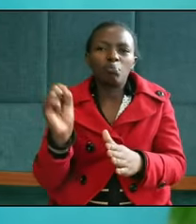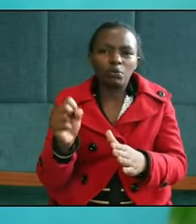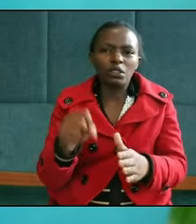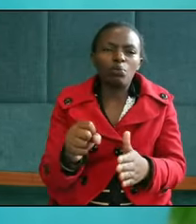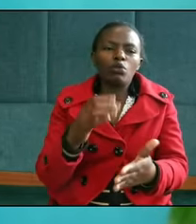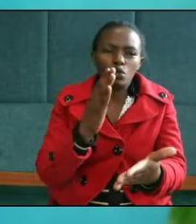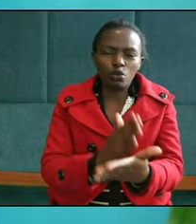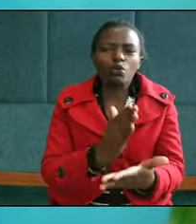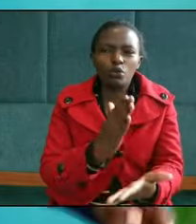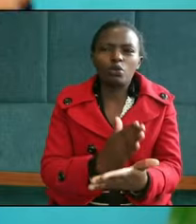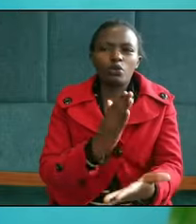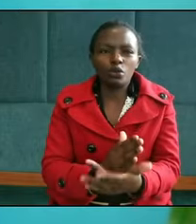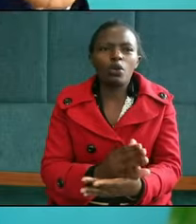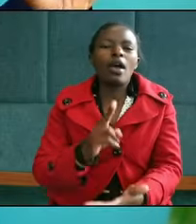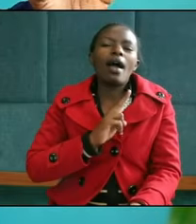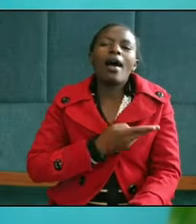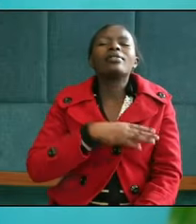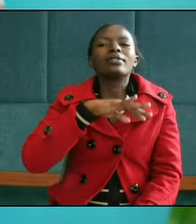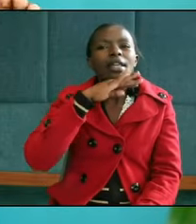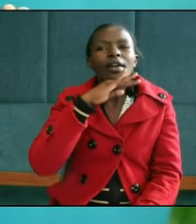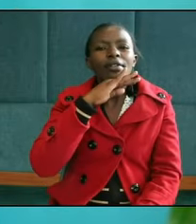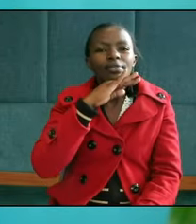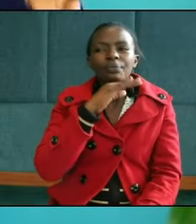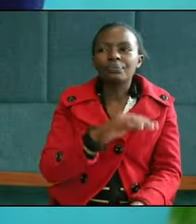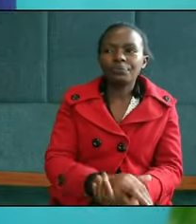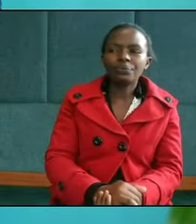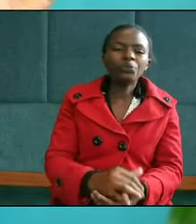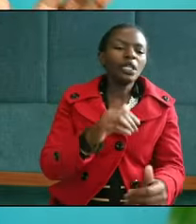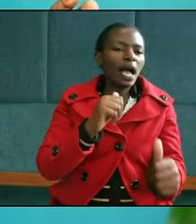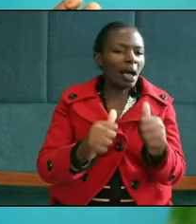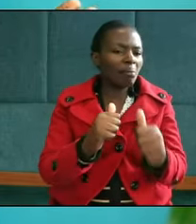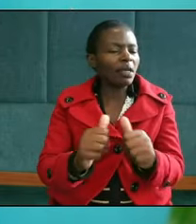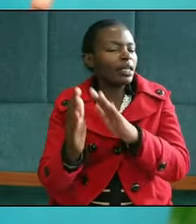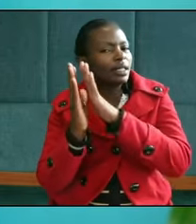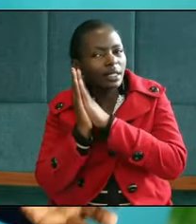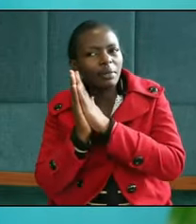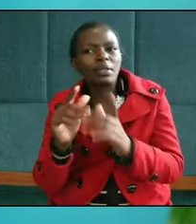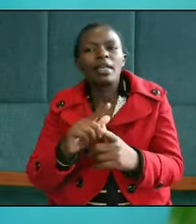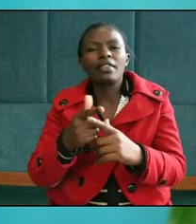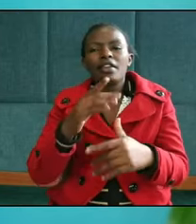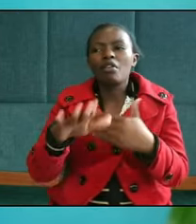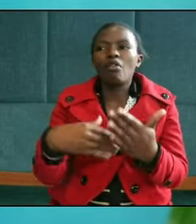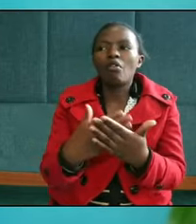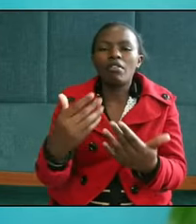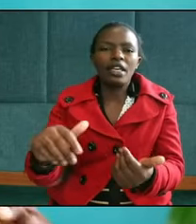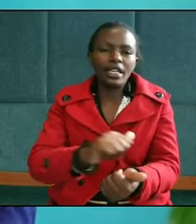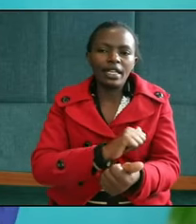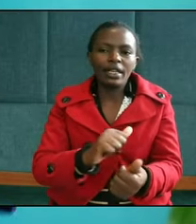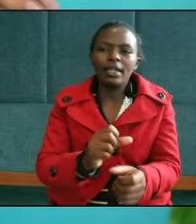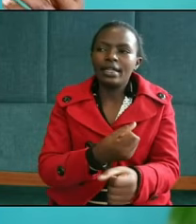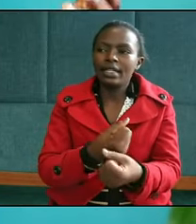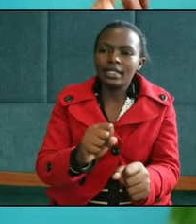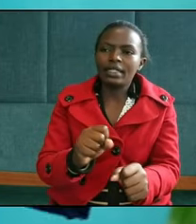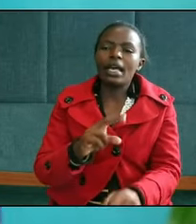The army has gone to war. It is asleep more than half, and the war is hottest. What is going to come? The servant of the